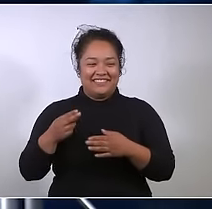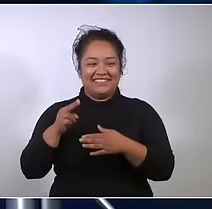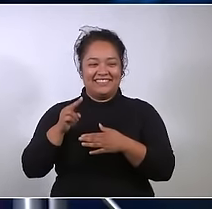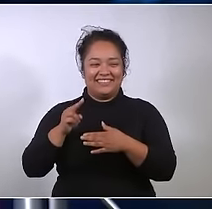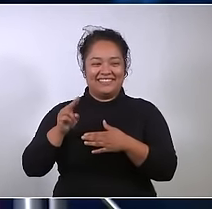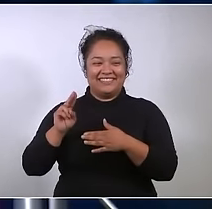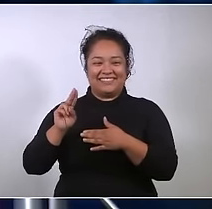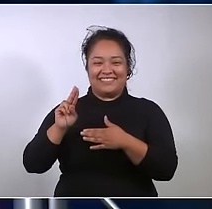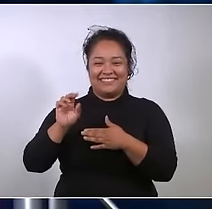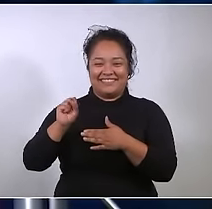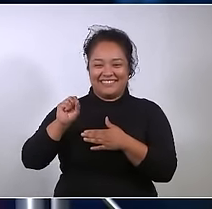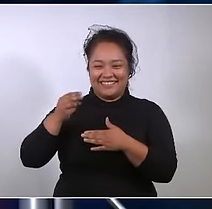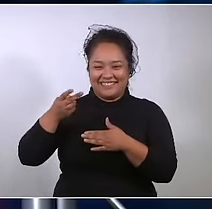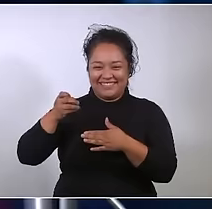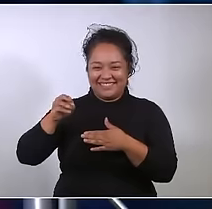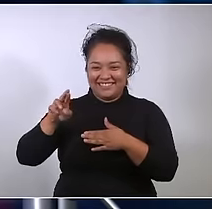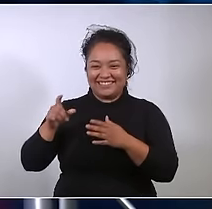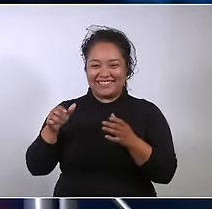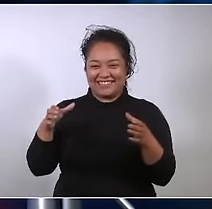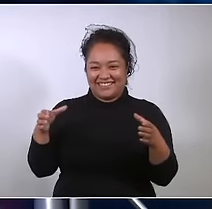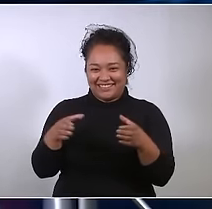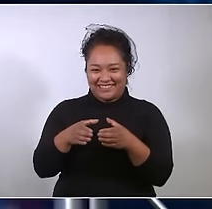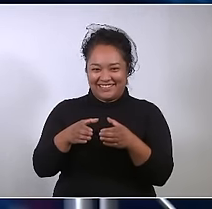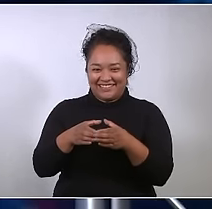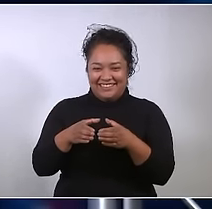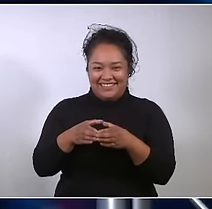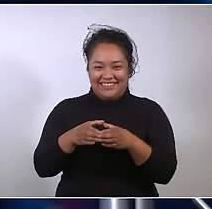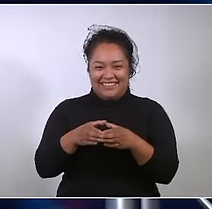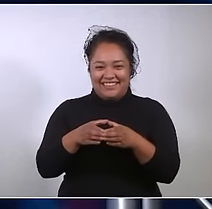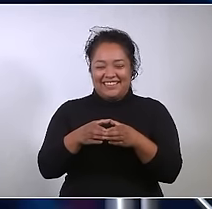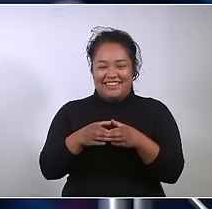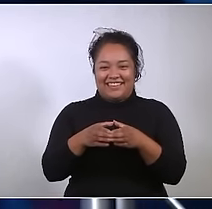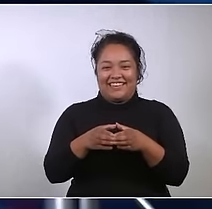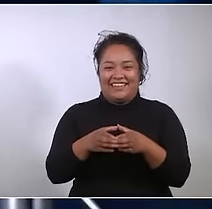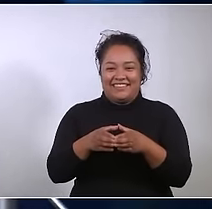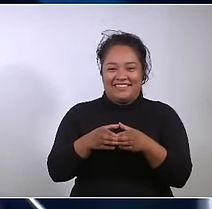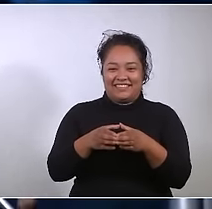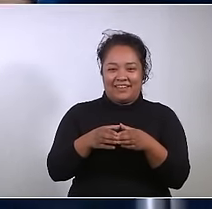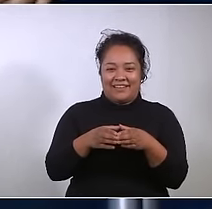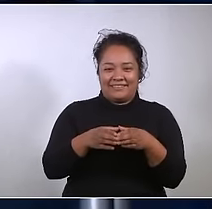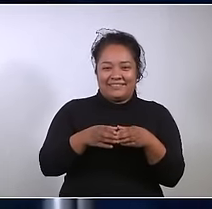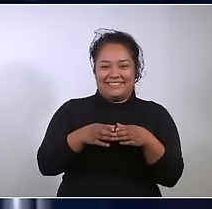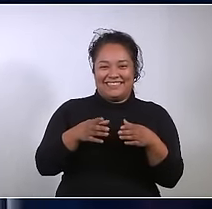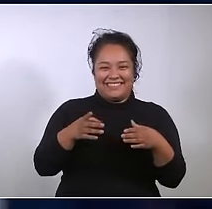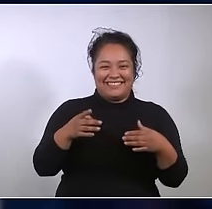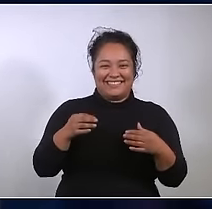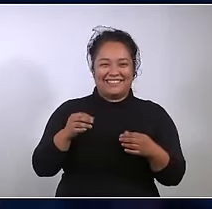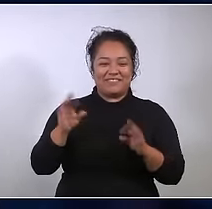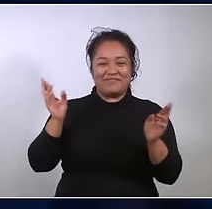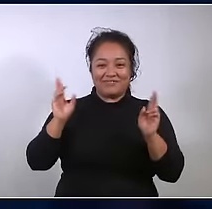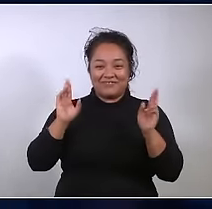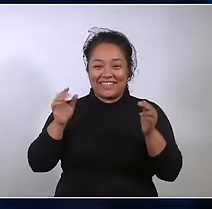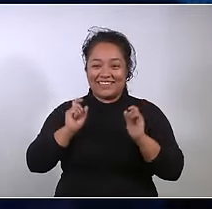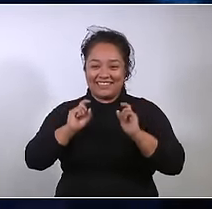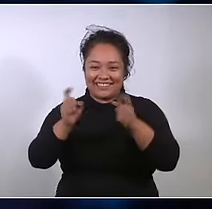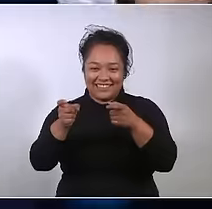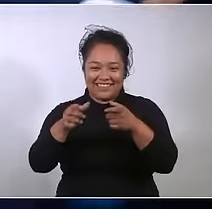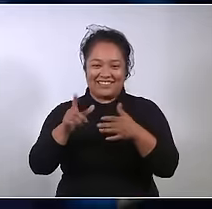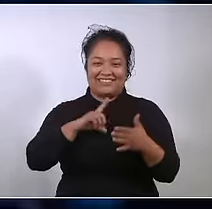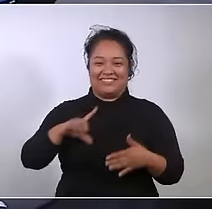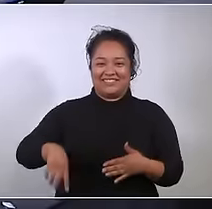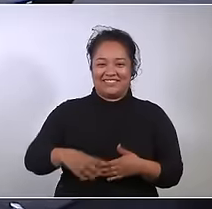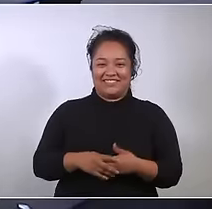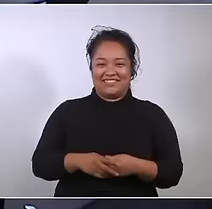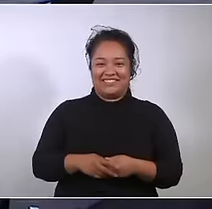hay ujieres que van a estar entregando las canastas. Who's ready to give unto the Lord? ¿Cuántos están listos para dar al Señor? As an extension of what he